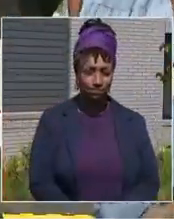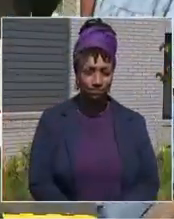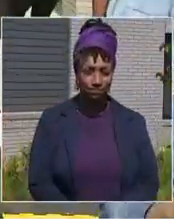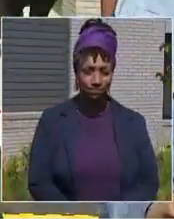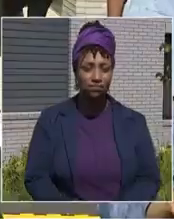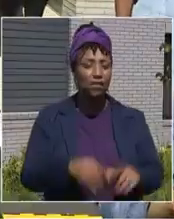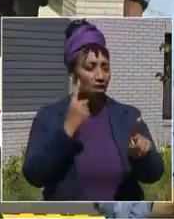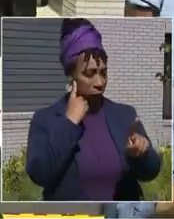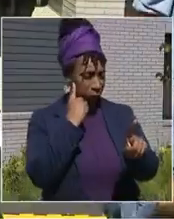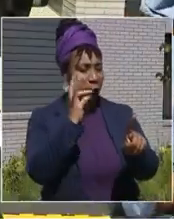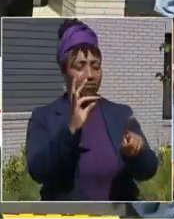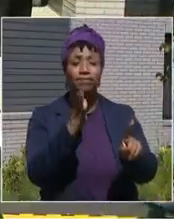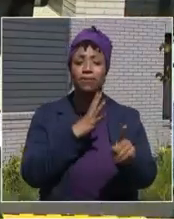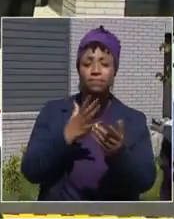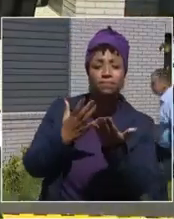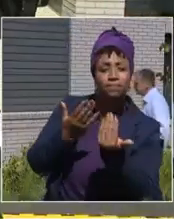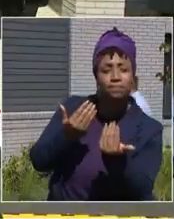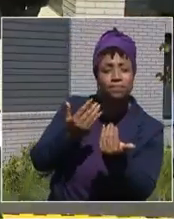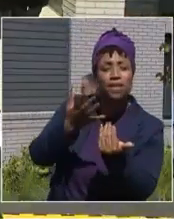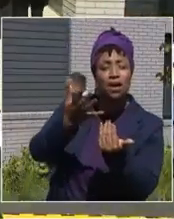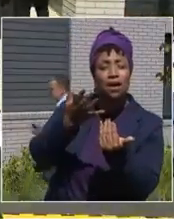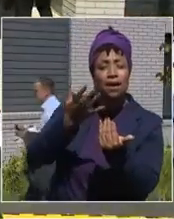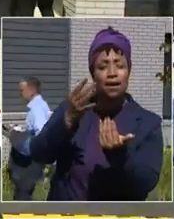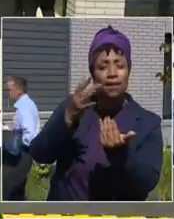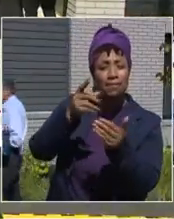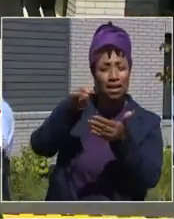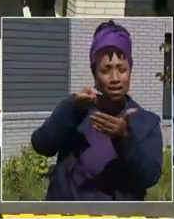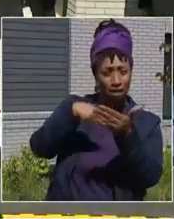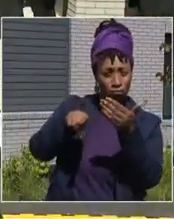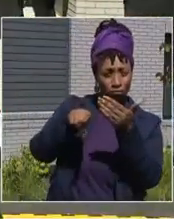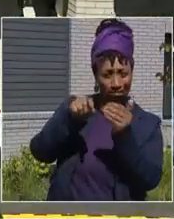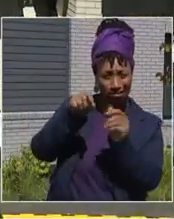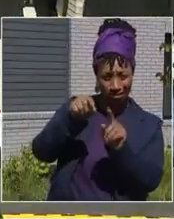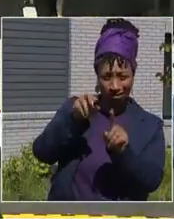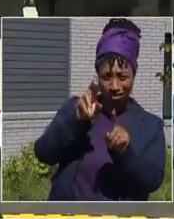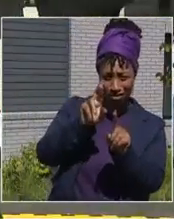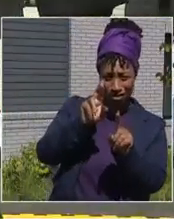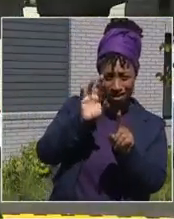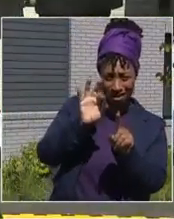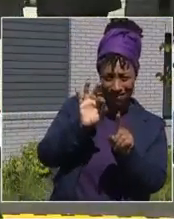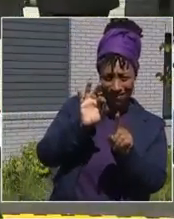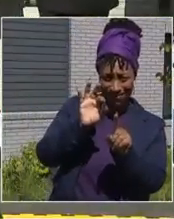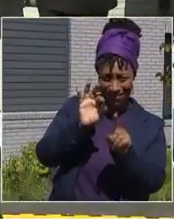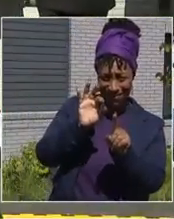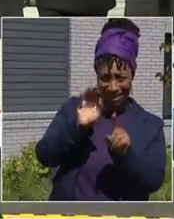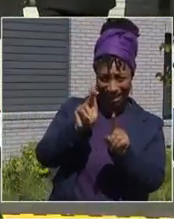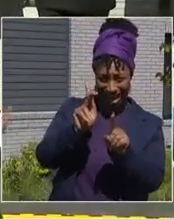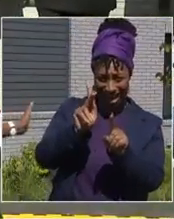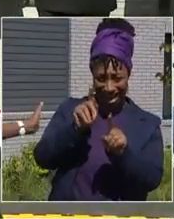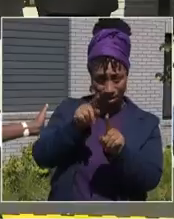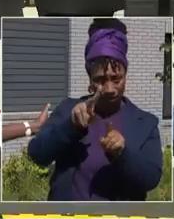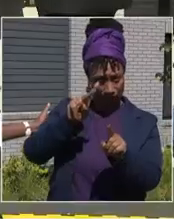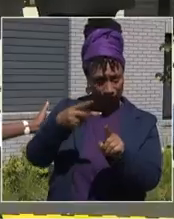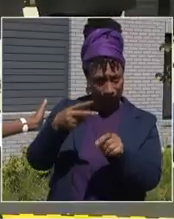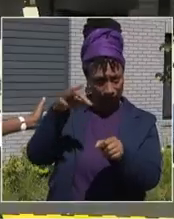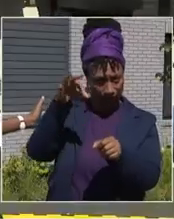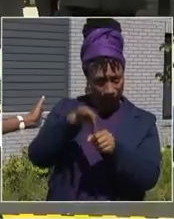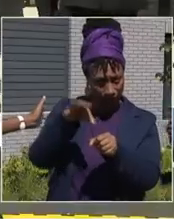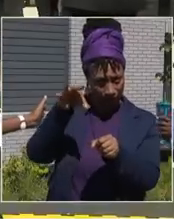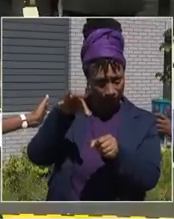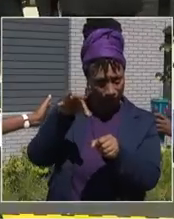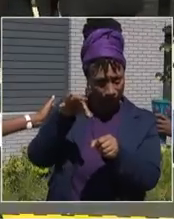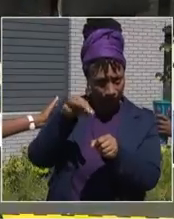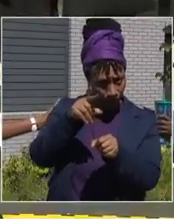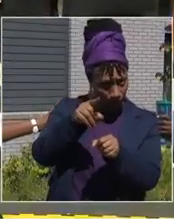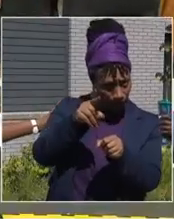Mayor, next week the RFK second vote is coming up. Any concerns moving forward to the next week? Because there was so much